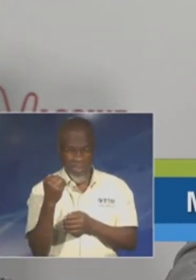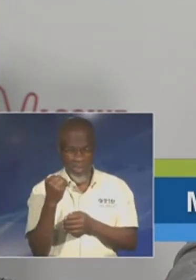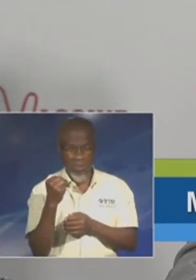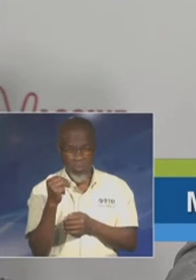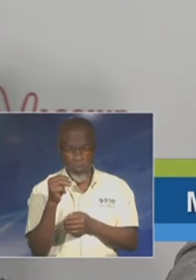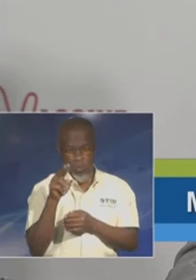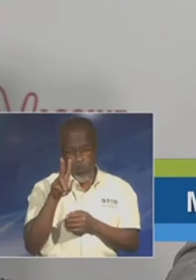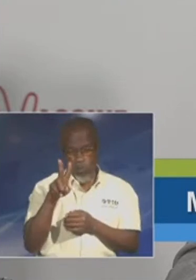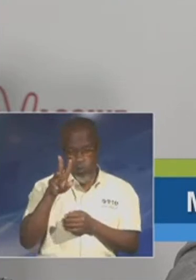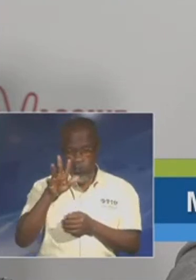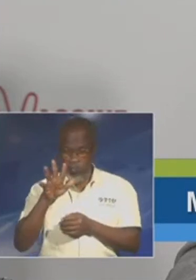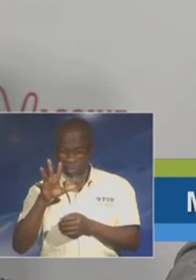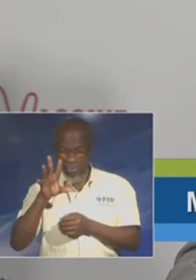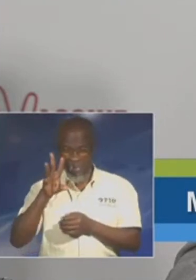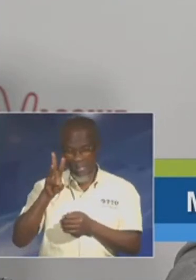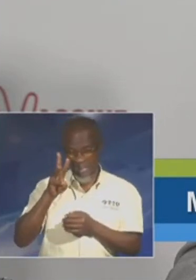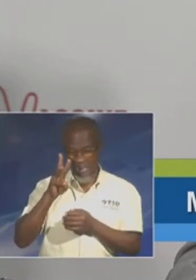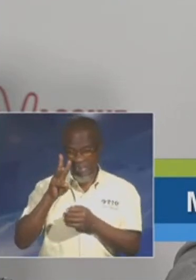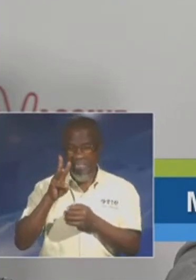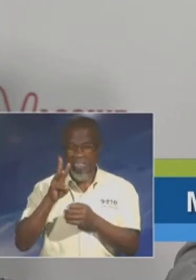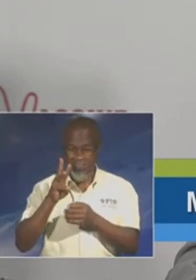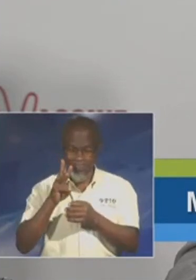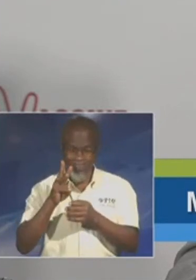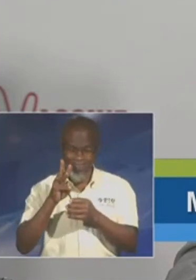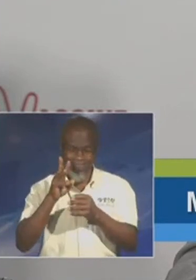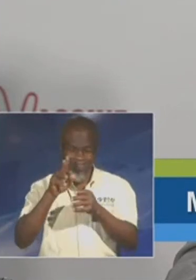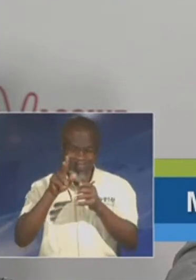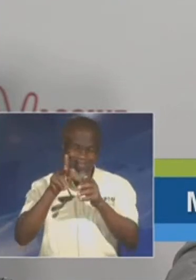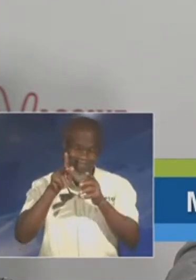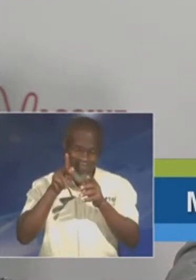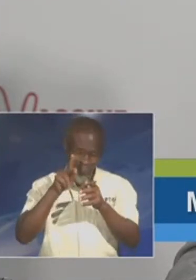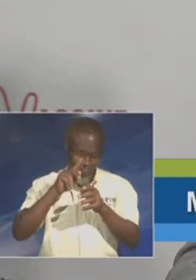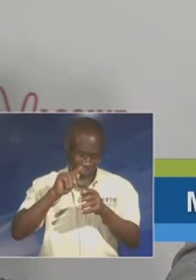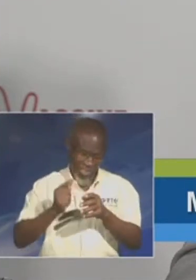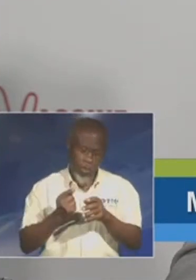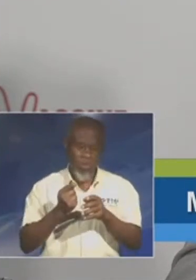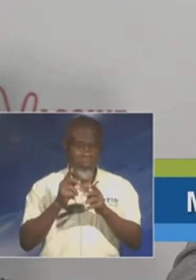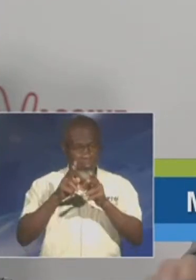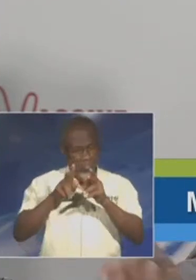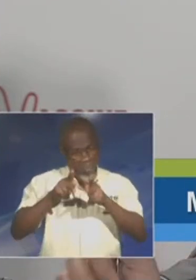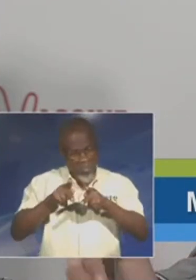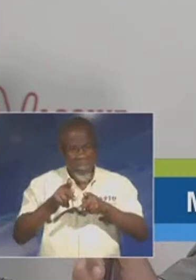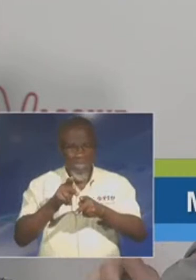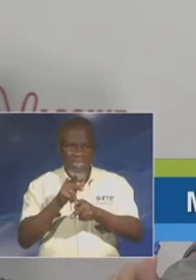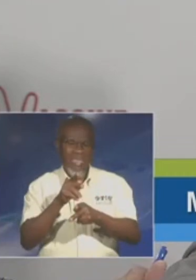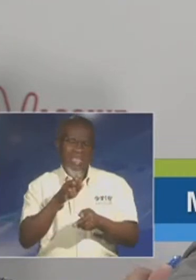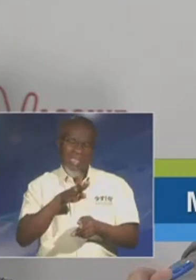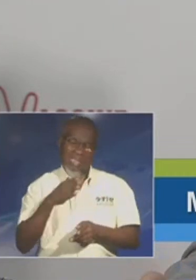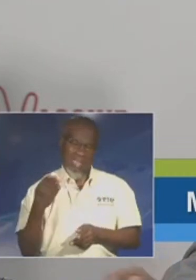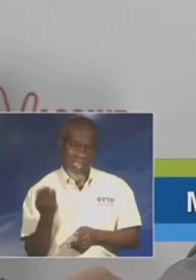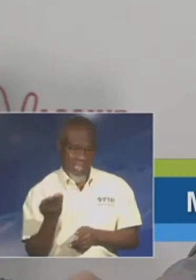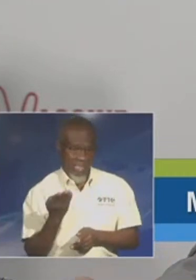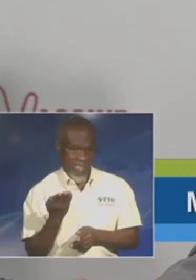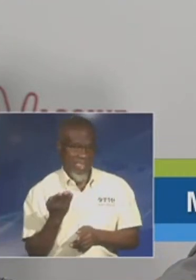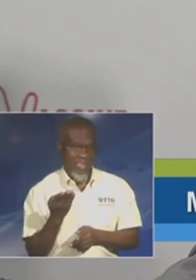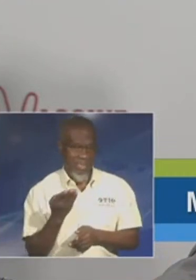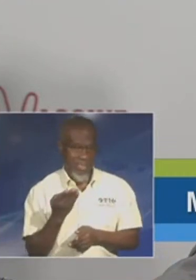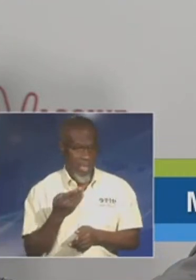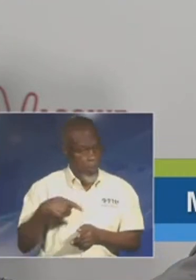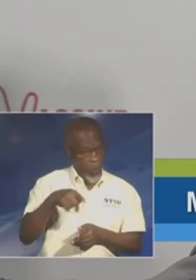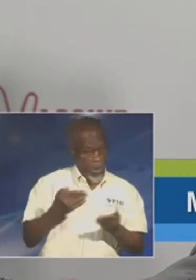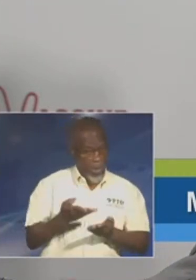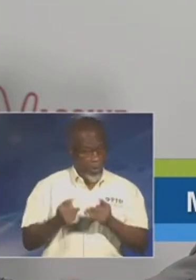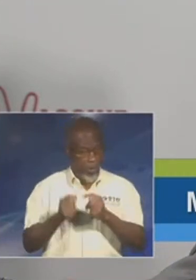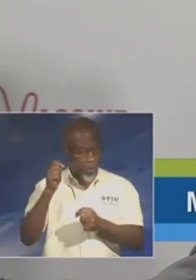6,266,199 persons have succumbed, and we have contributed to that figure. So we are asking